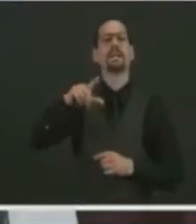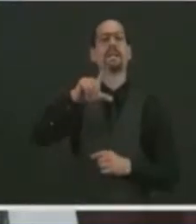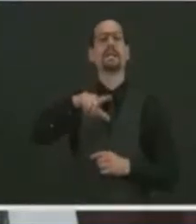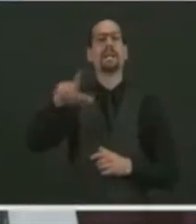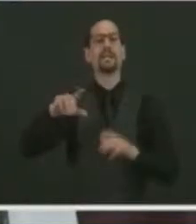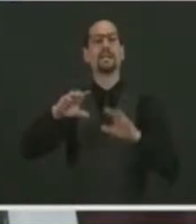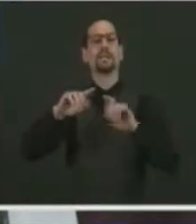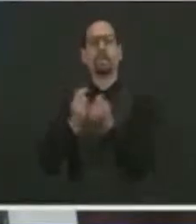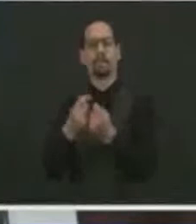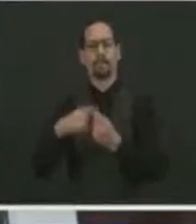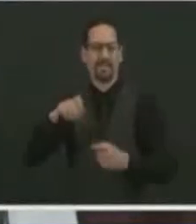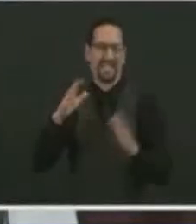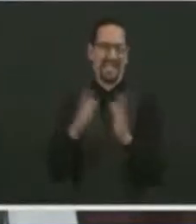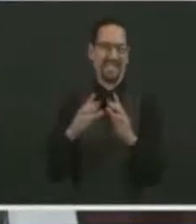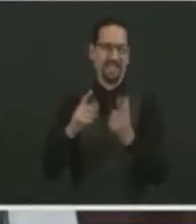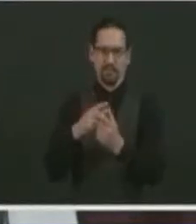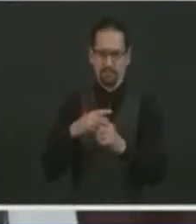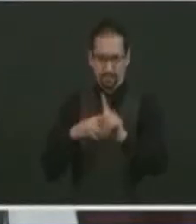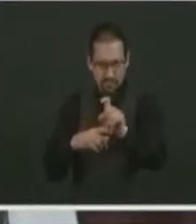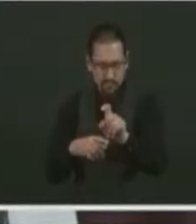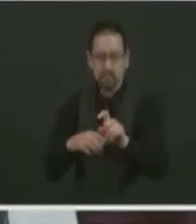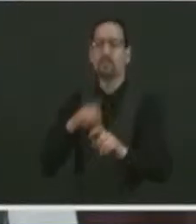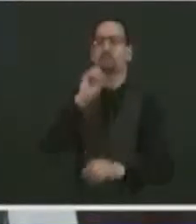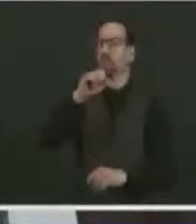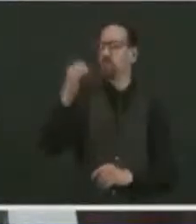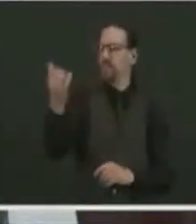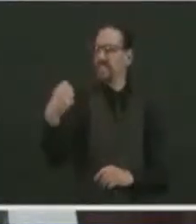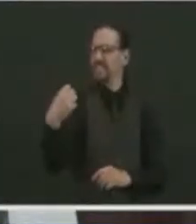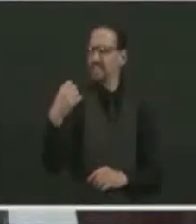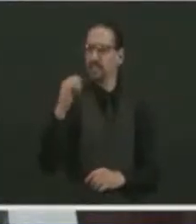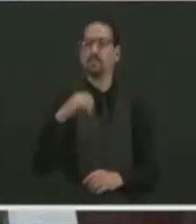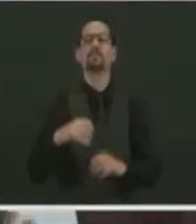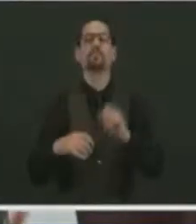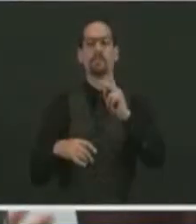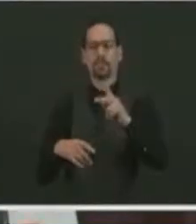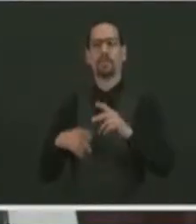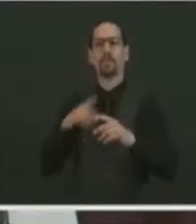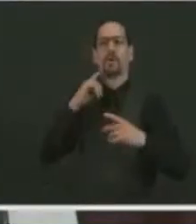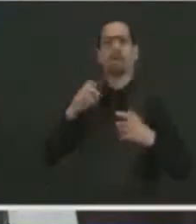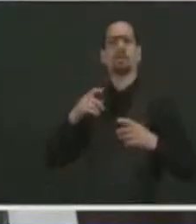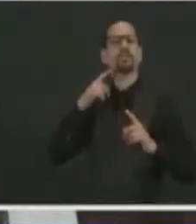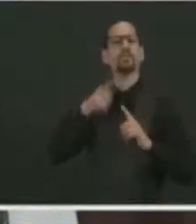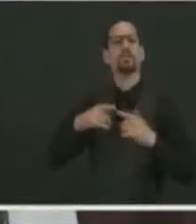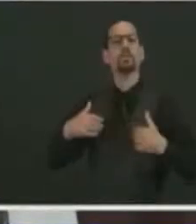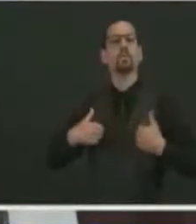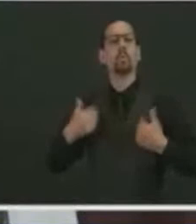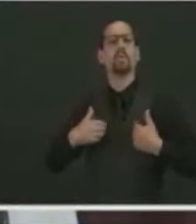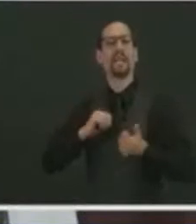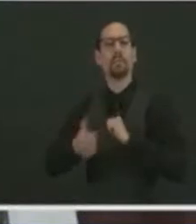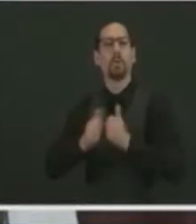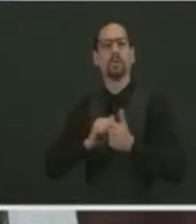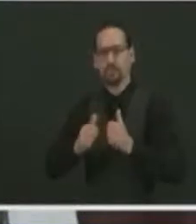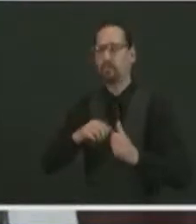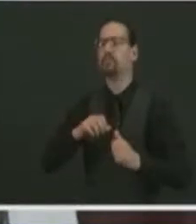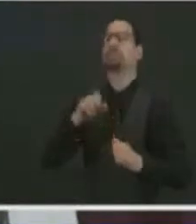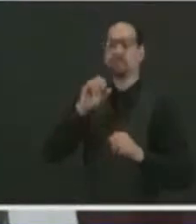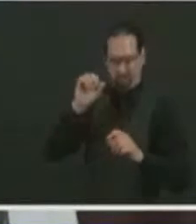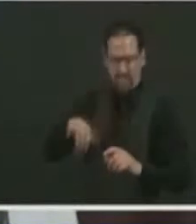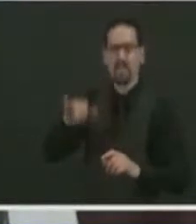League, organized sport. Yeah. Yep. It's exactly who we're talking to.